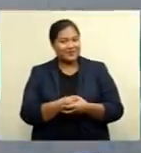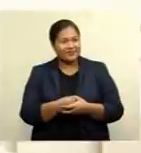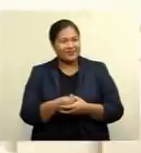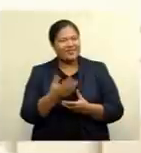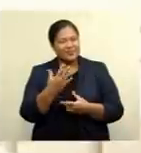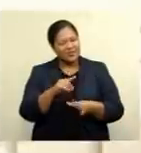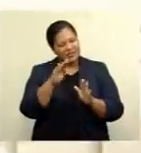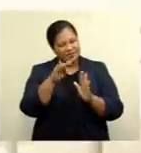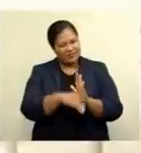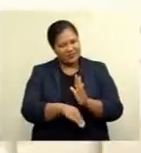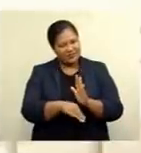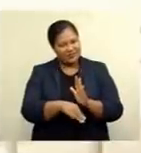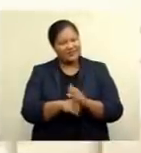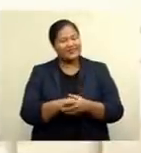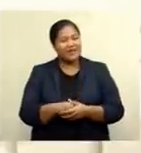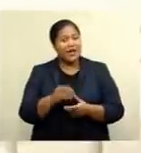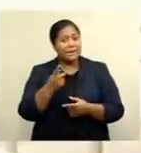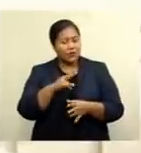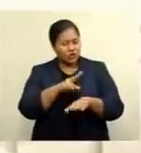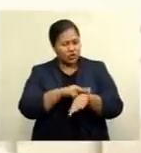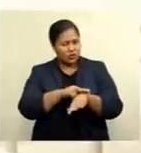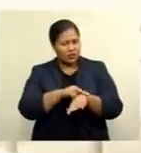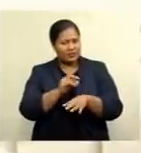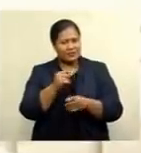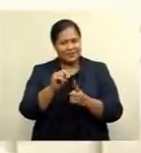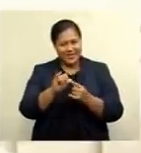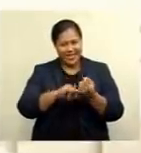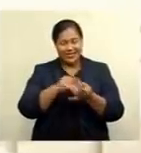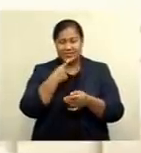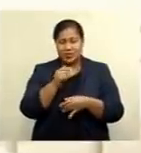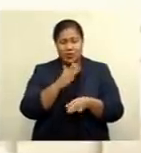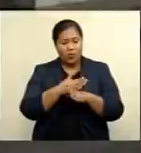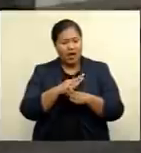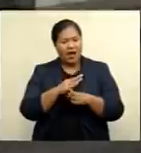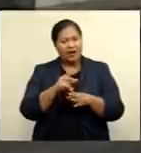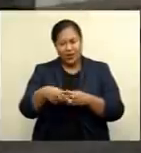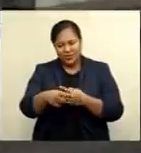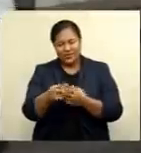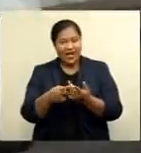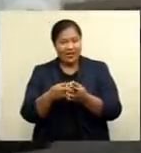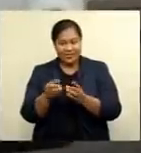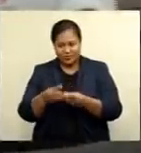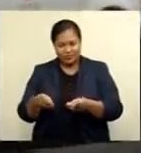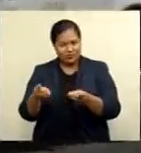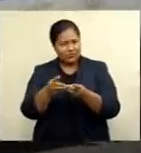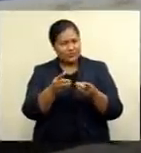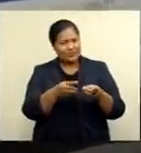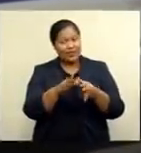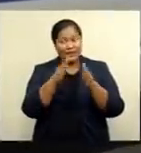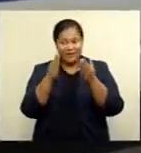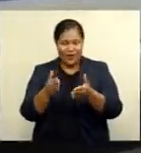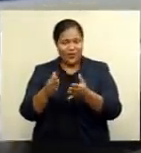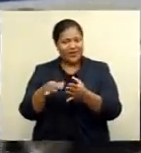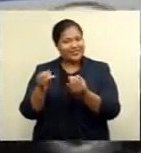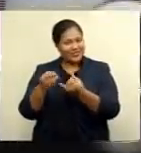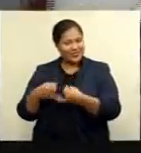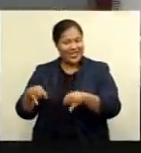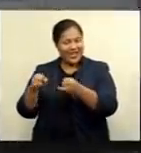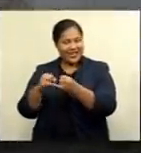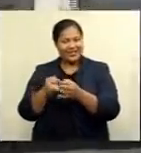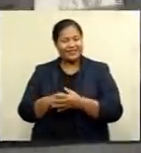cases. Dr. James Fong says while work continues in other divisions, their focus is on the maritime islands.